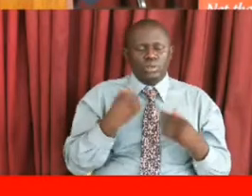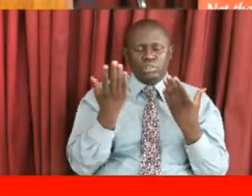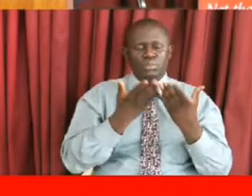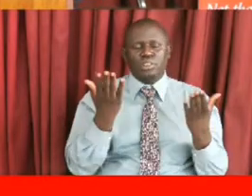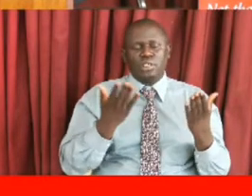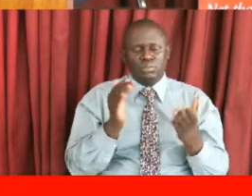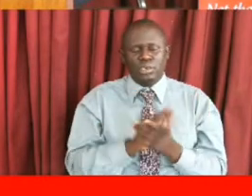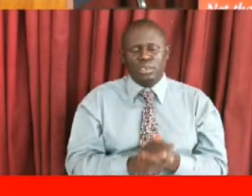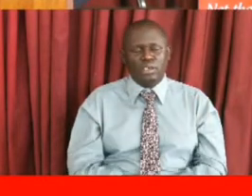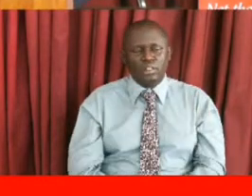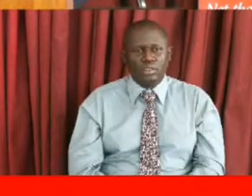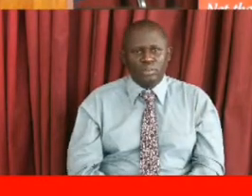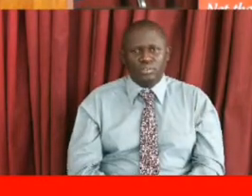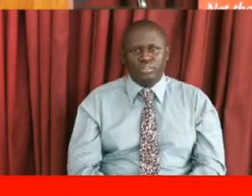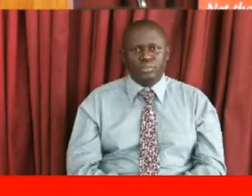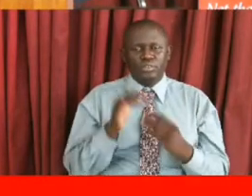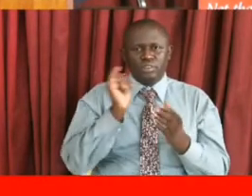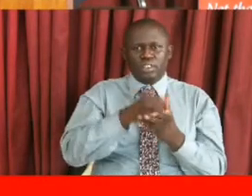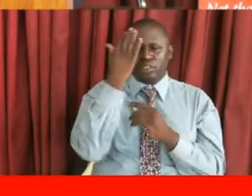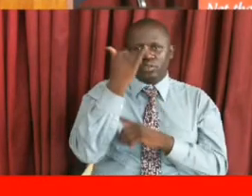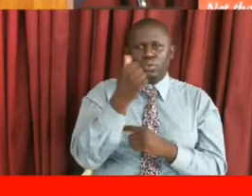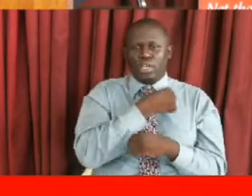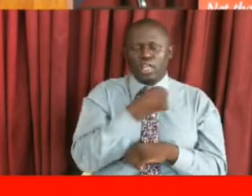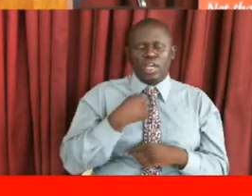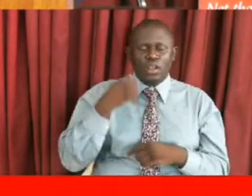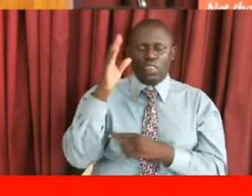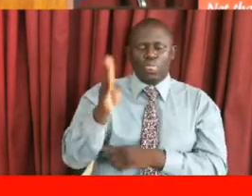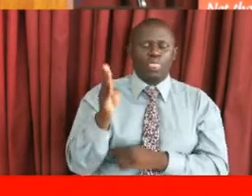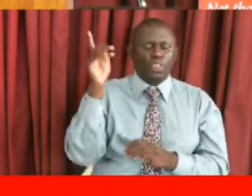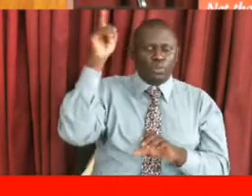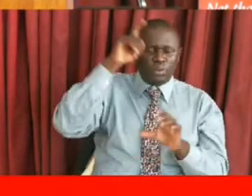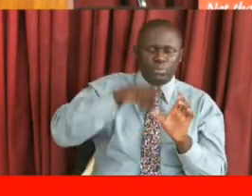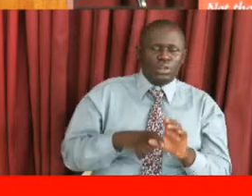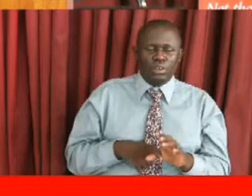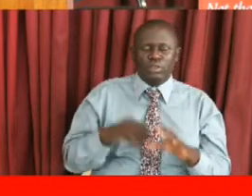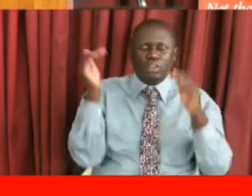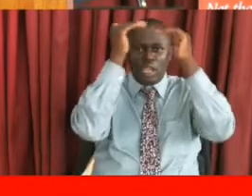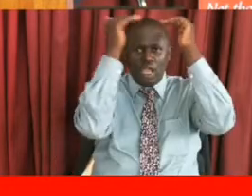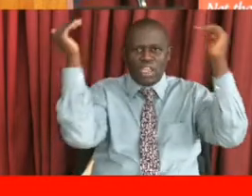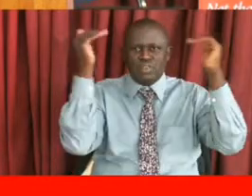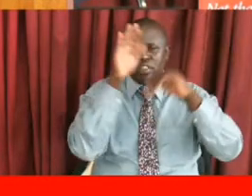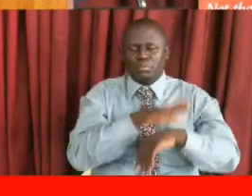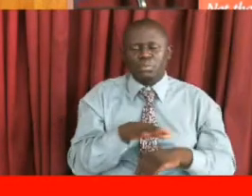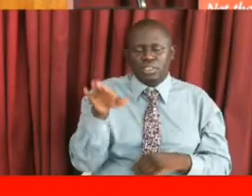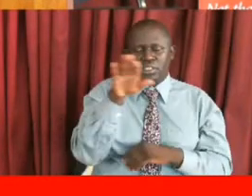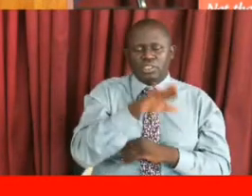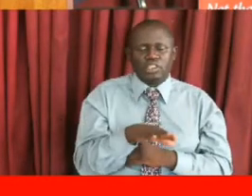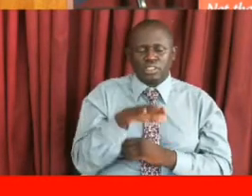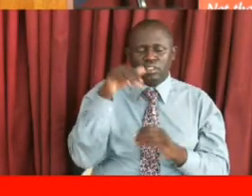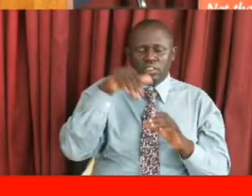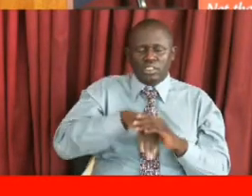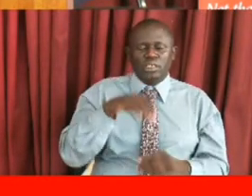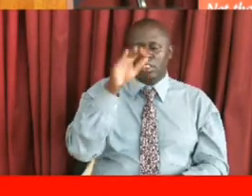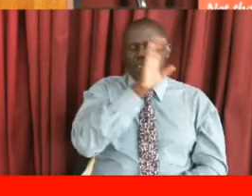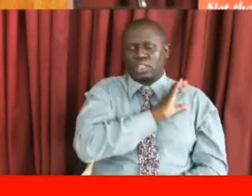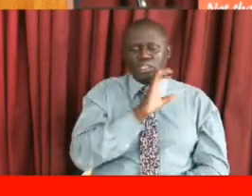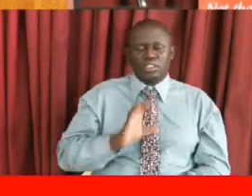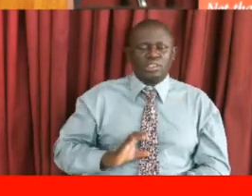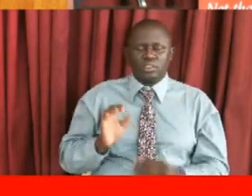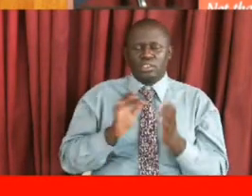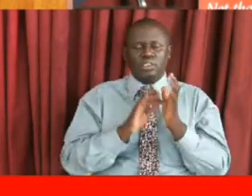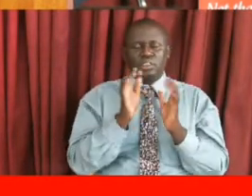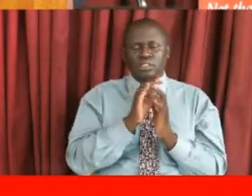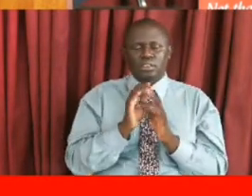belong that is where we belong Heavenly places in Christ Jesus the